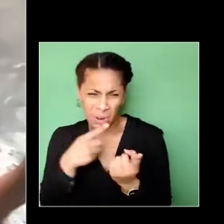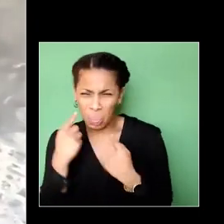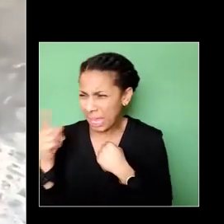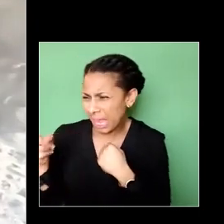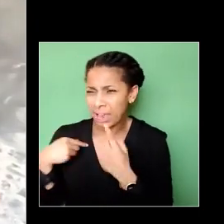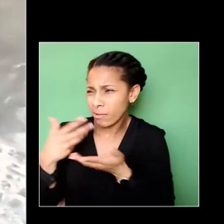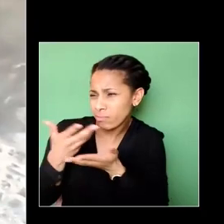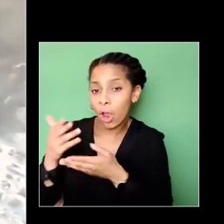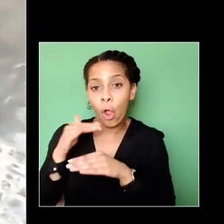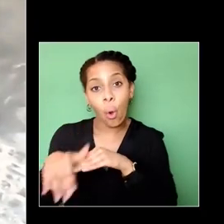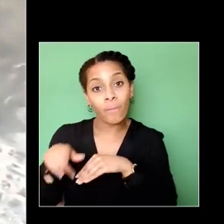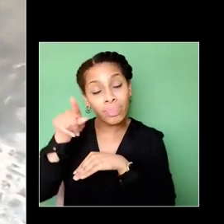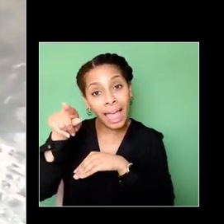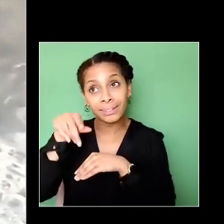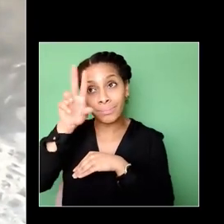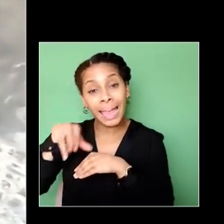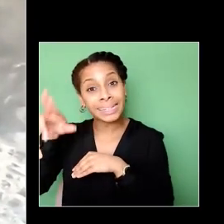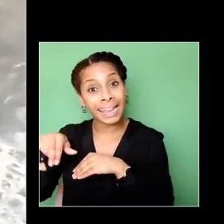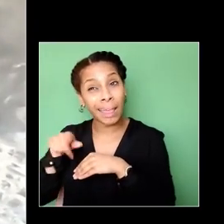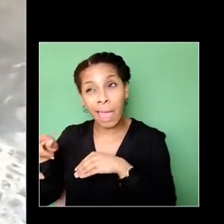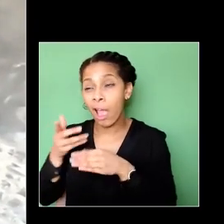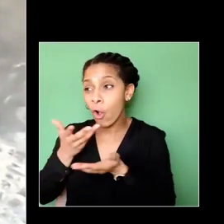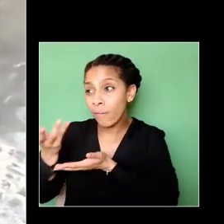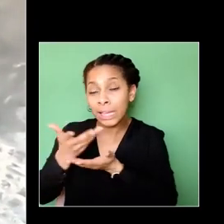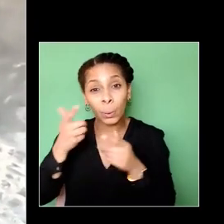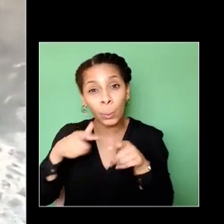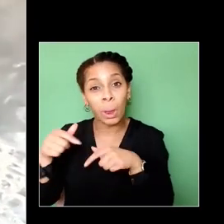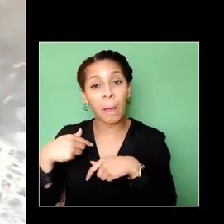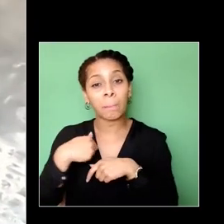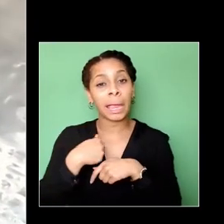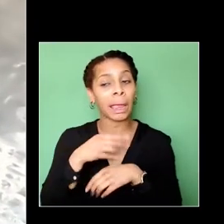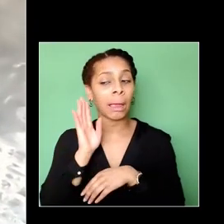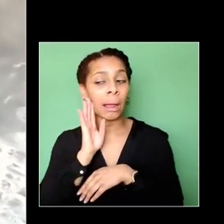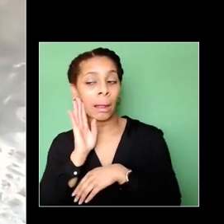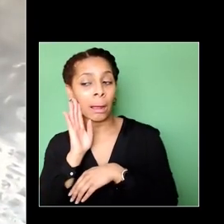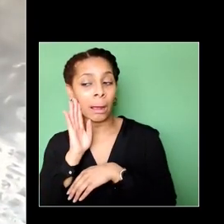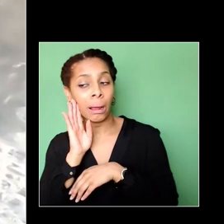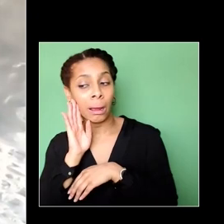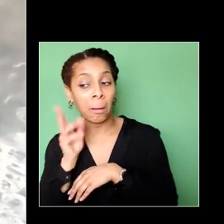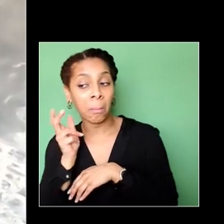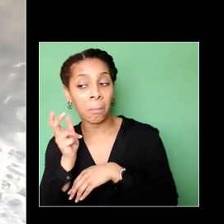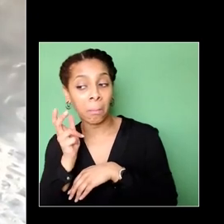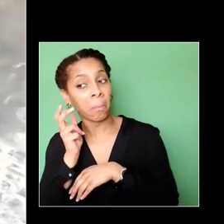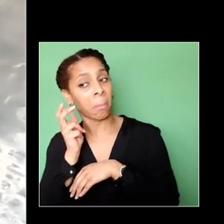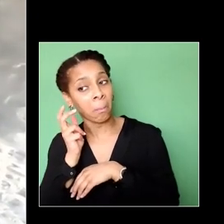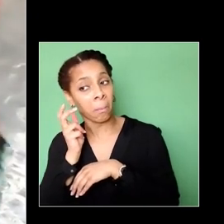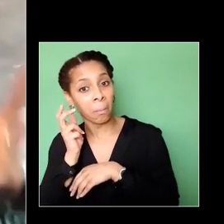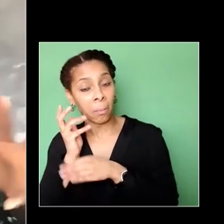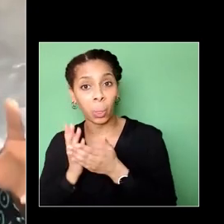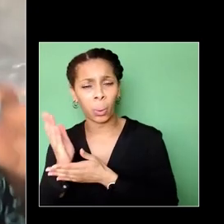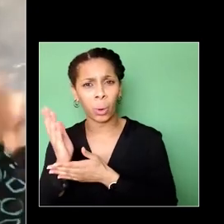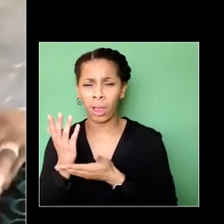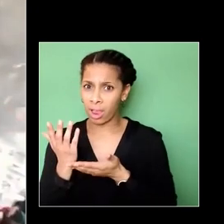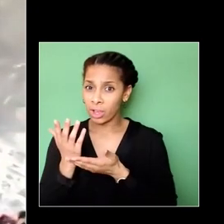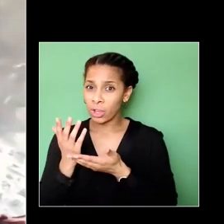And then they continued that conversation and I eavesdropped, you know, horribly for the entire thing. So this